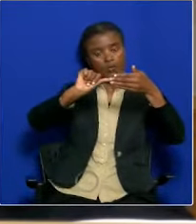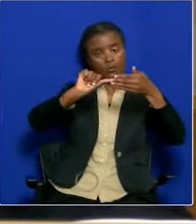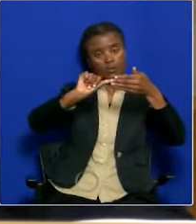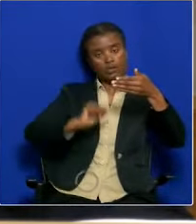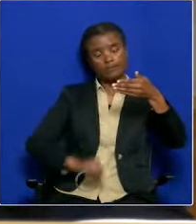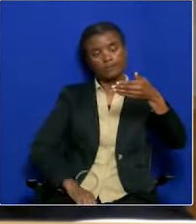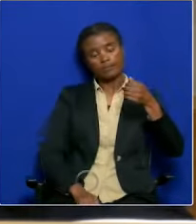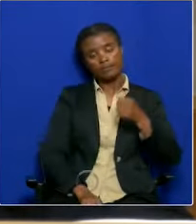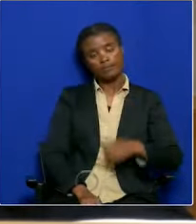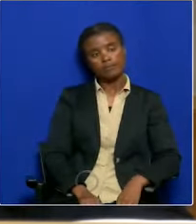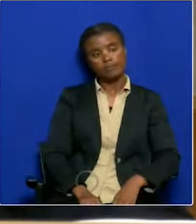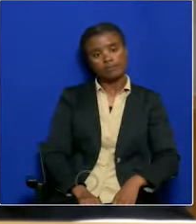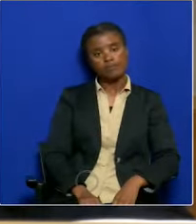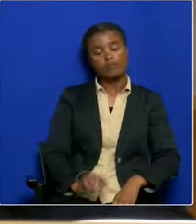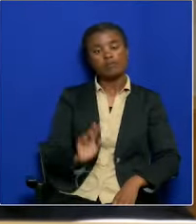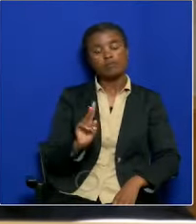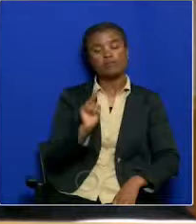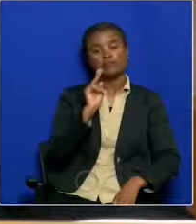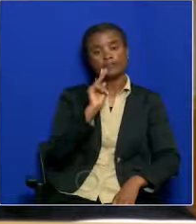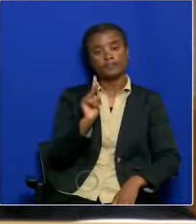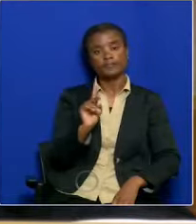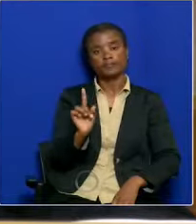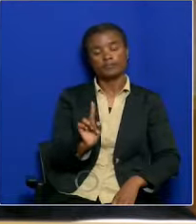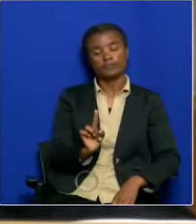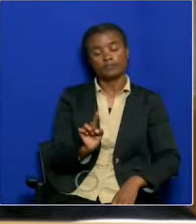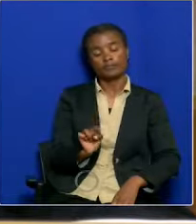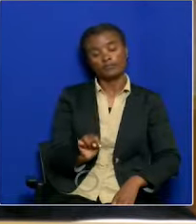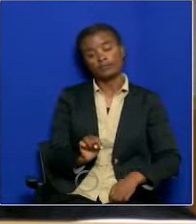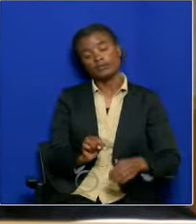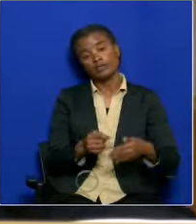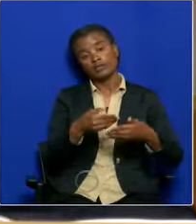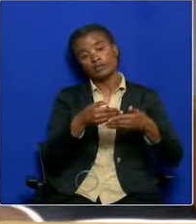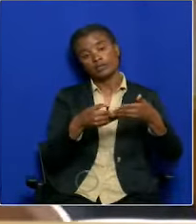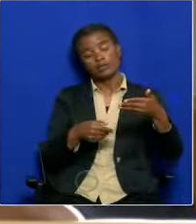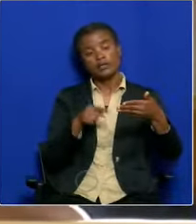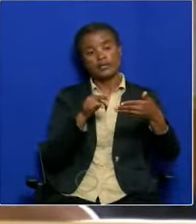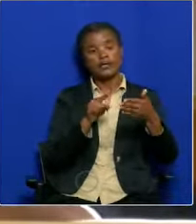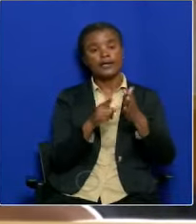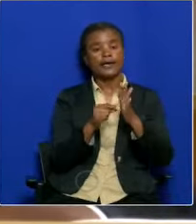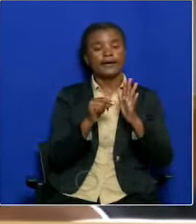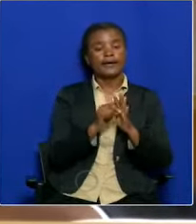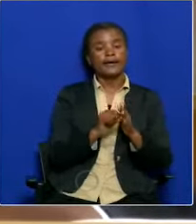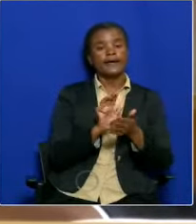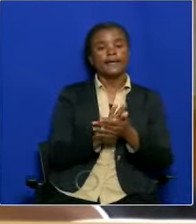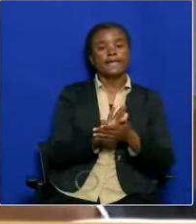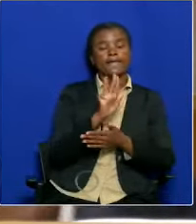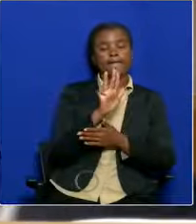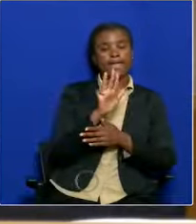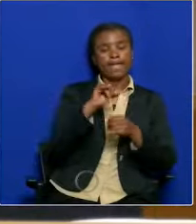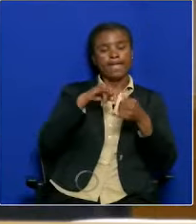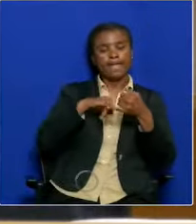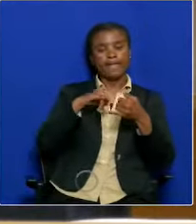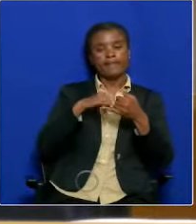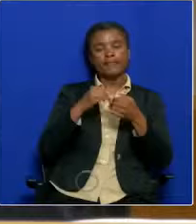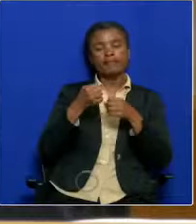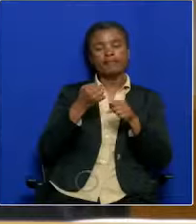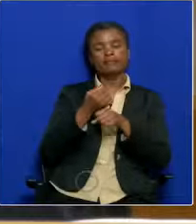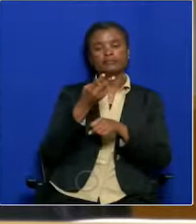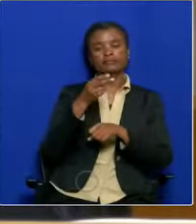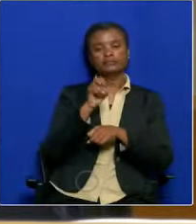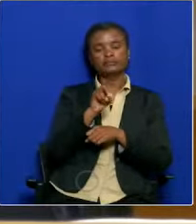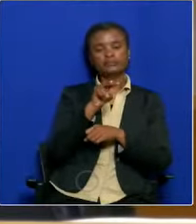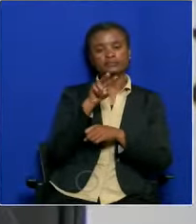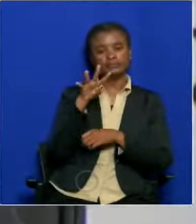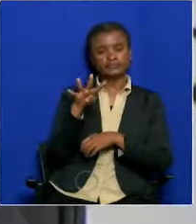You will see that the quotation is dated 19 September 2024. That's